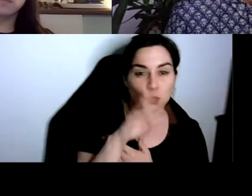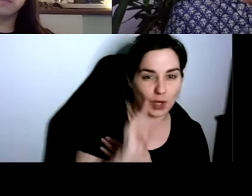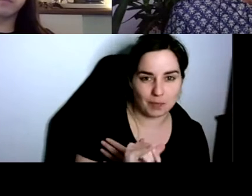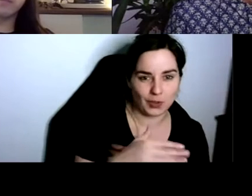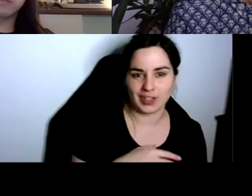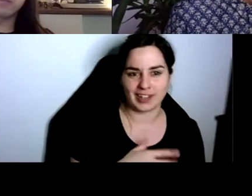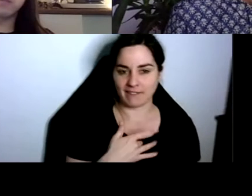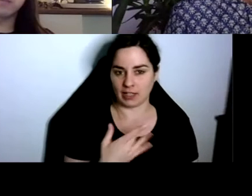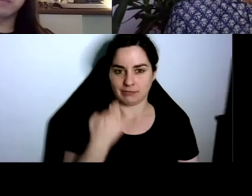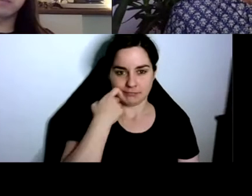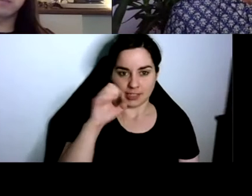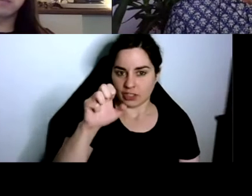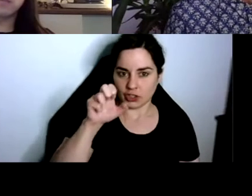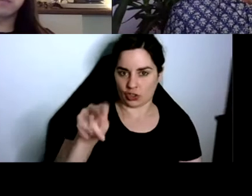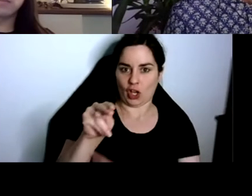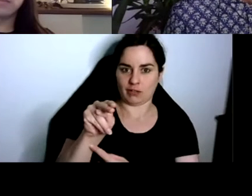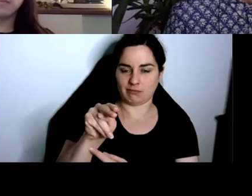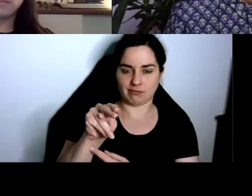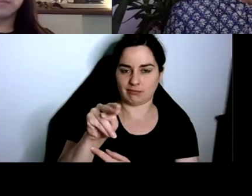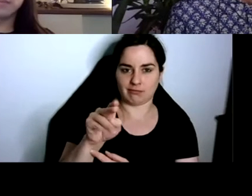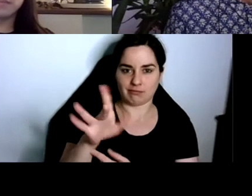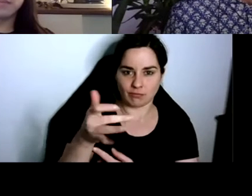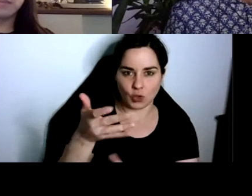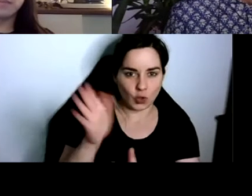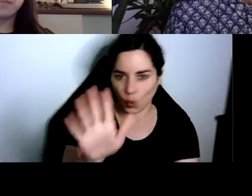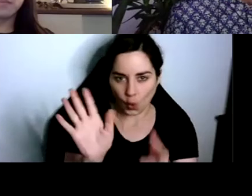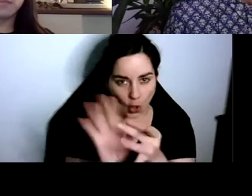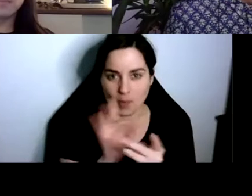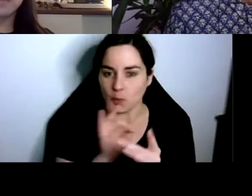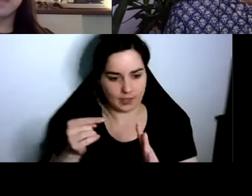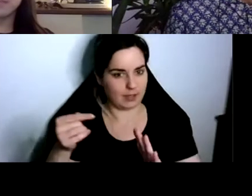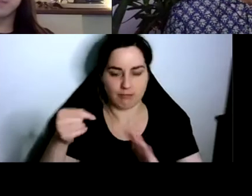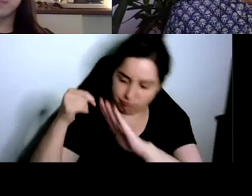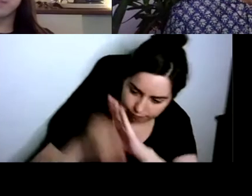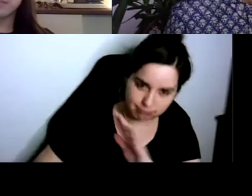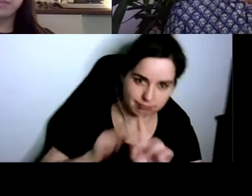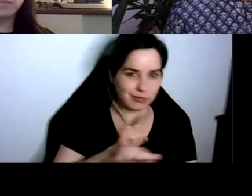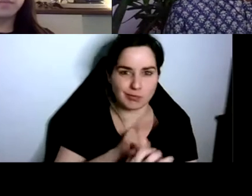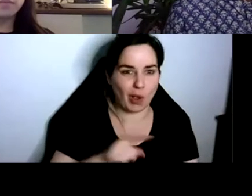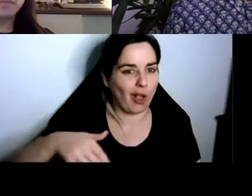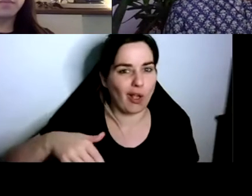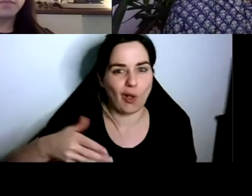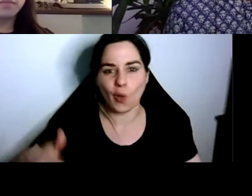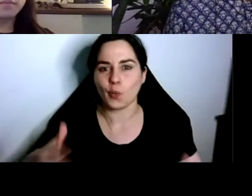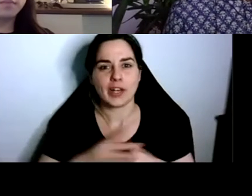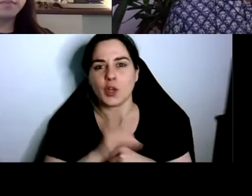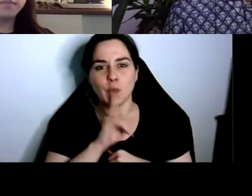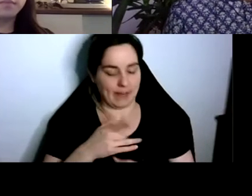this meta scale of that question, which is, you know, deciding no longer to be a